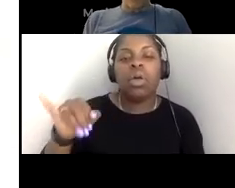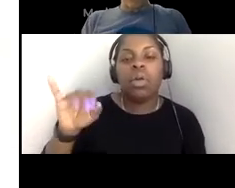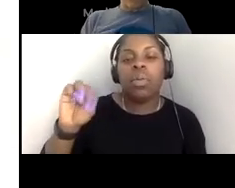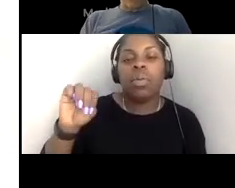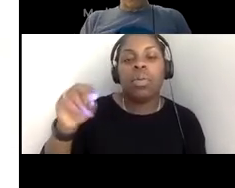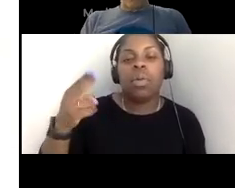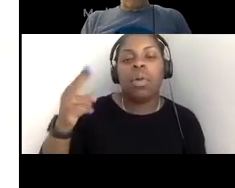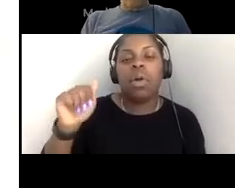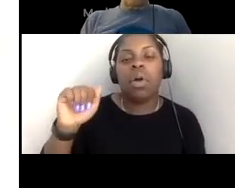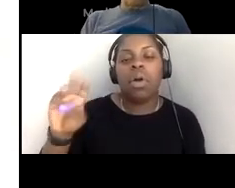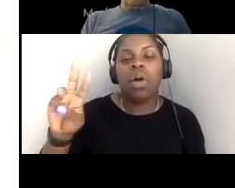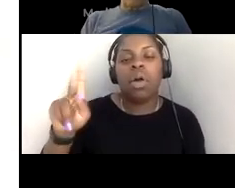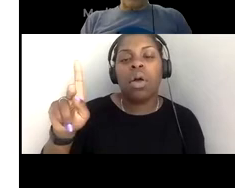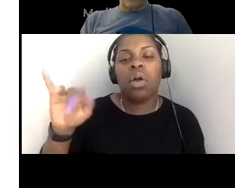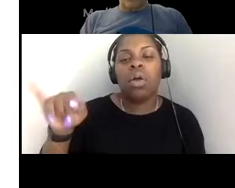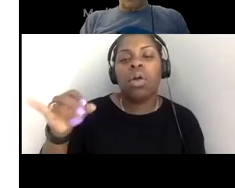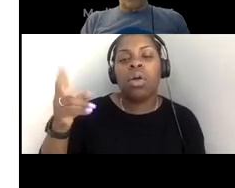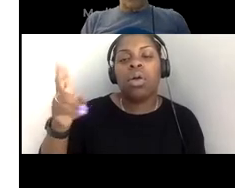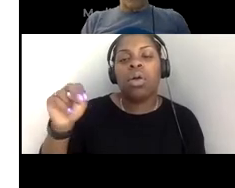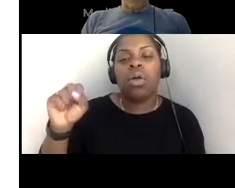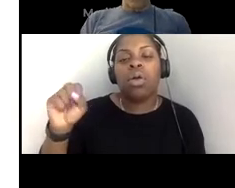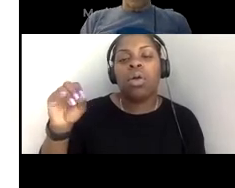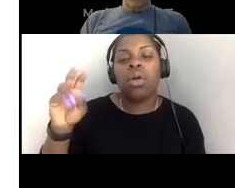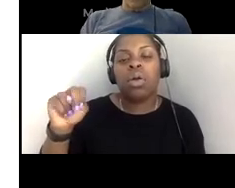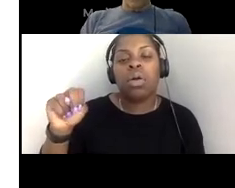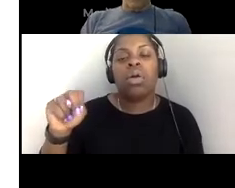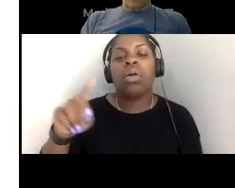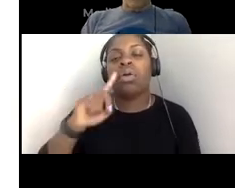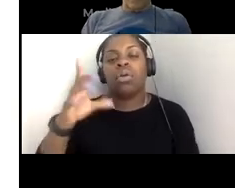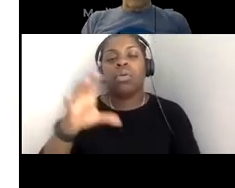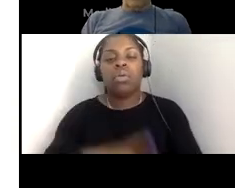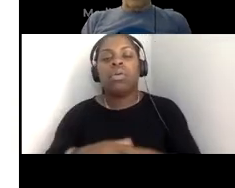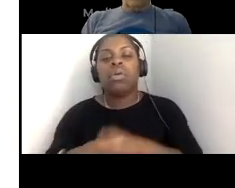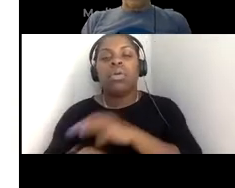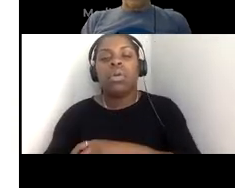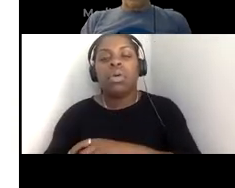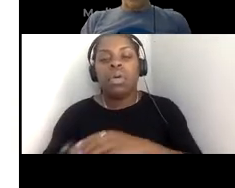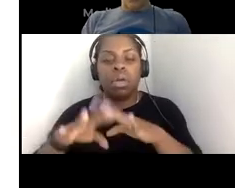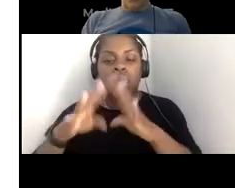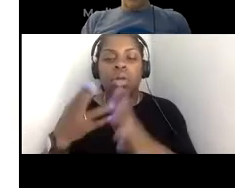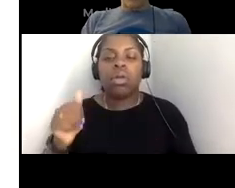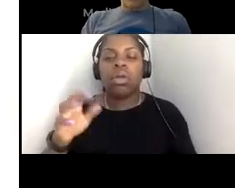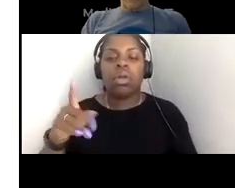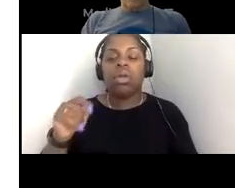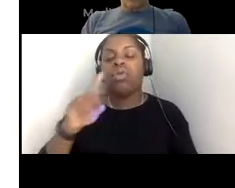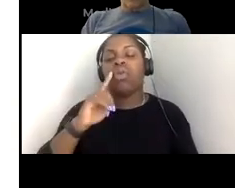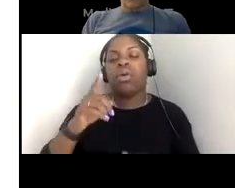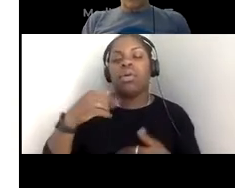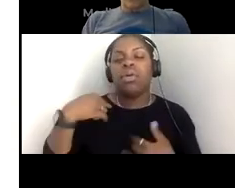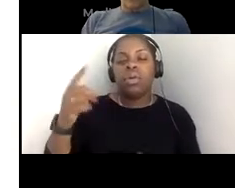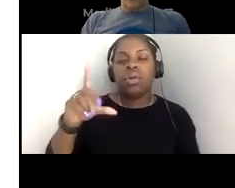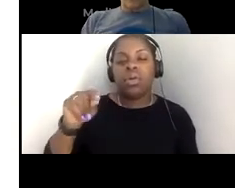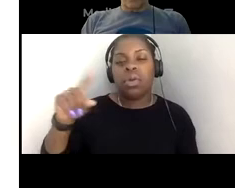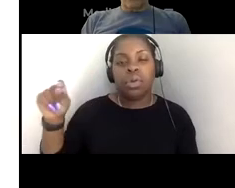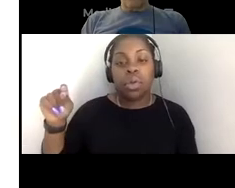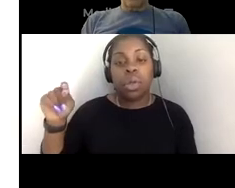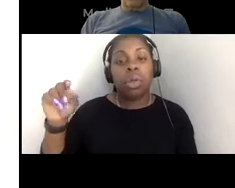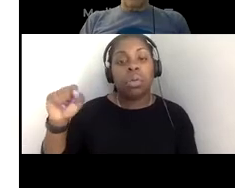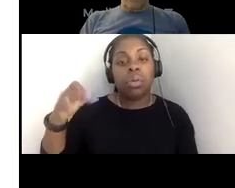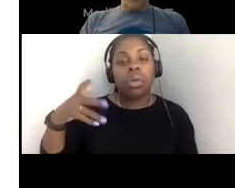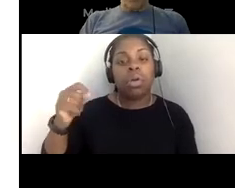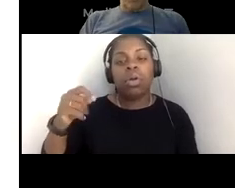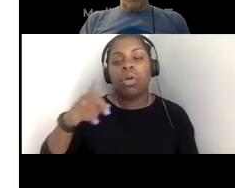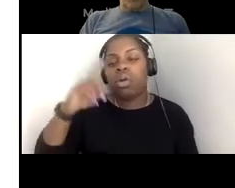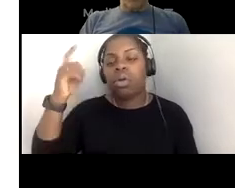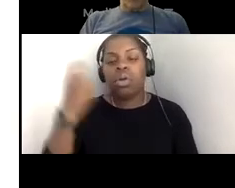monitor since September of 2020 after being charged in connection with